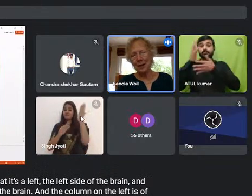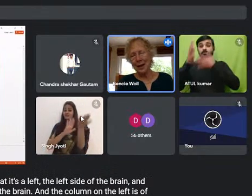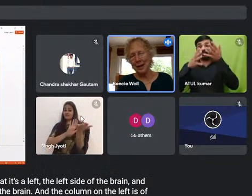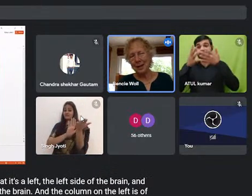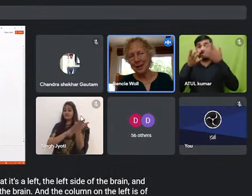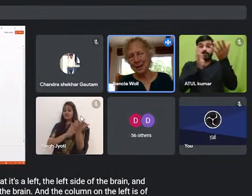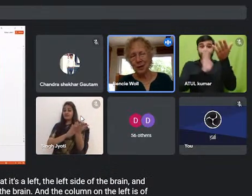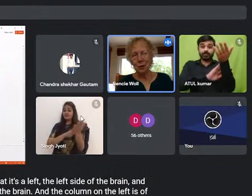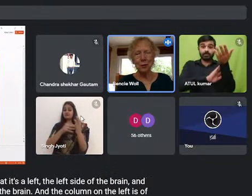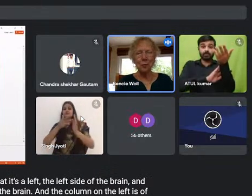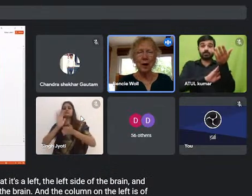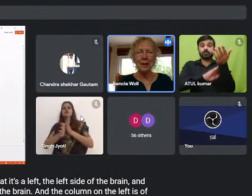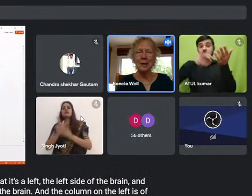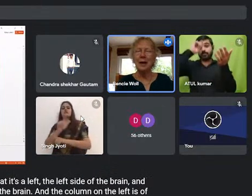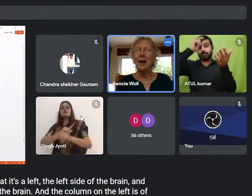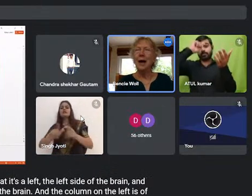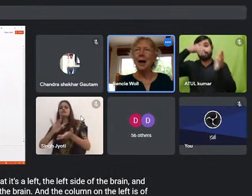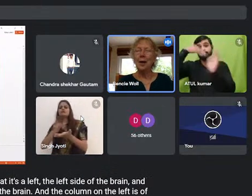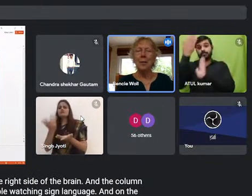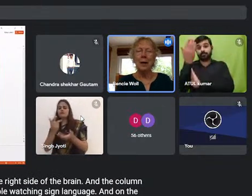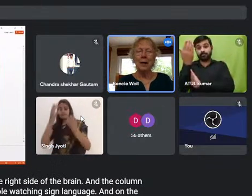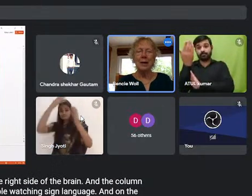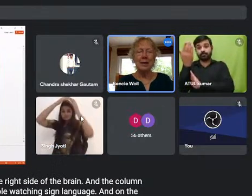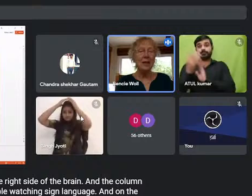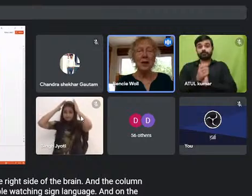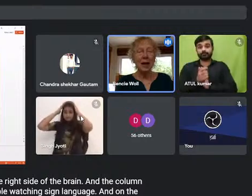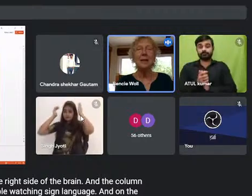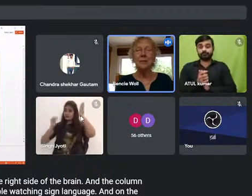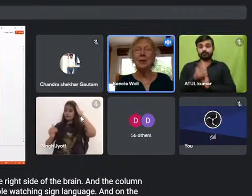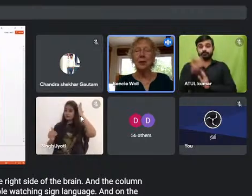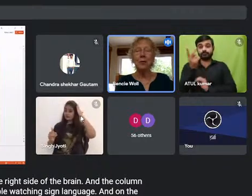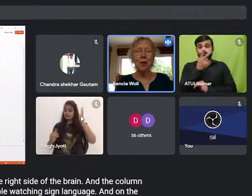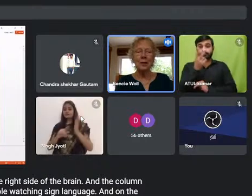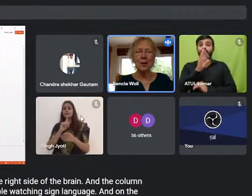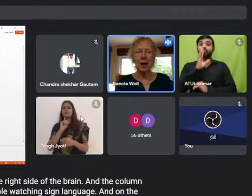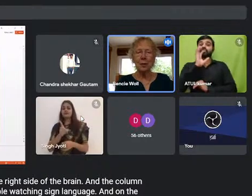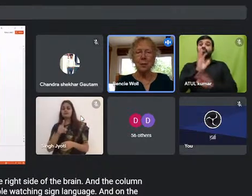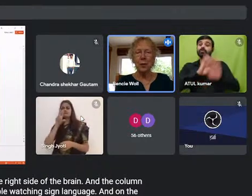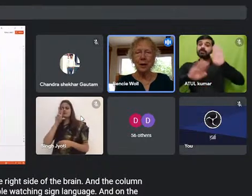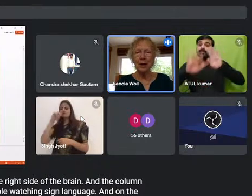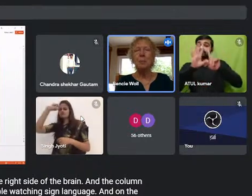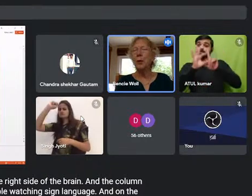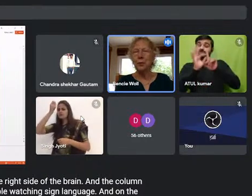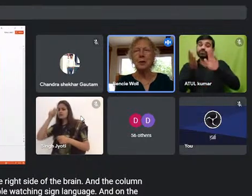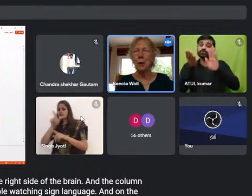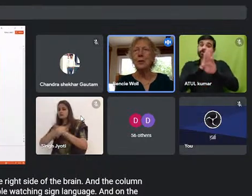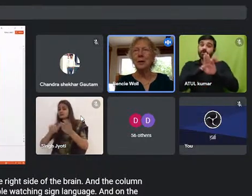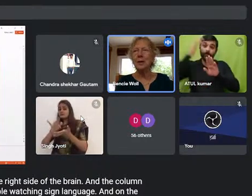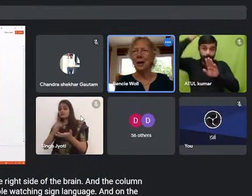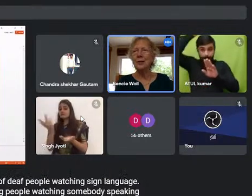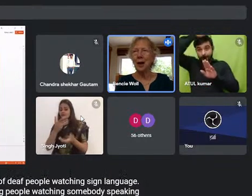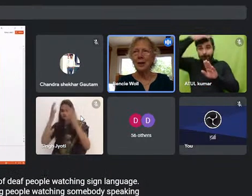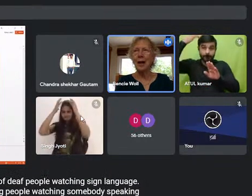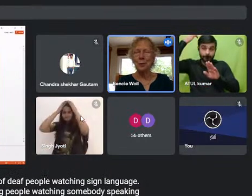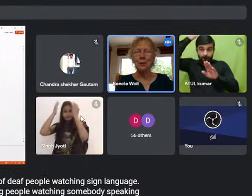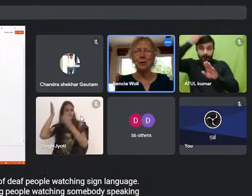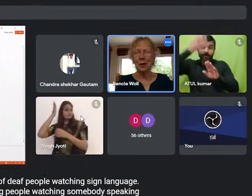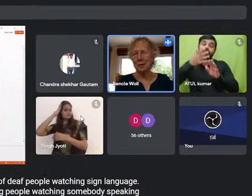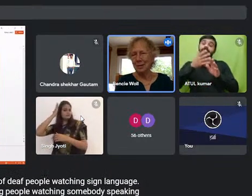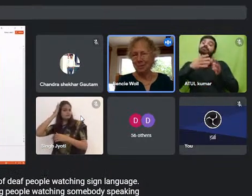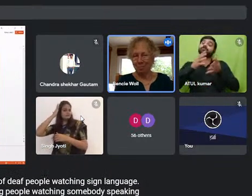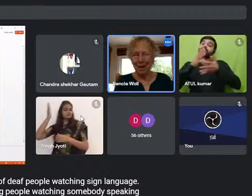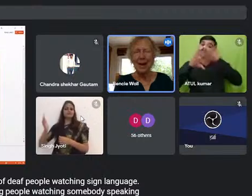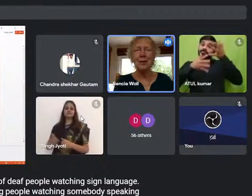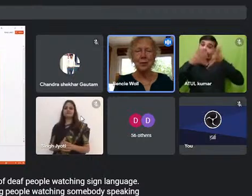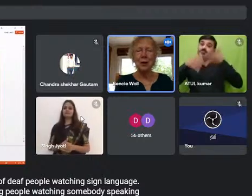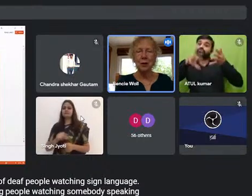the left and the English on the right. There is activity on the right side of the brain in both spoken and sign language,